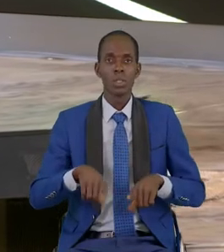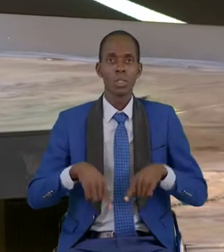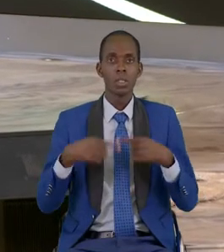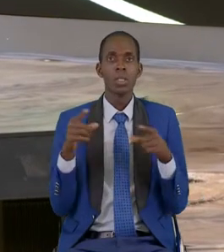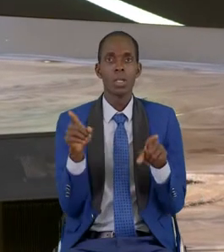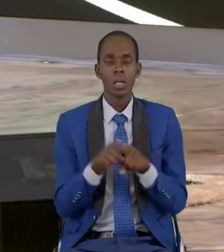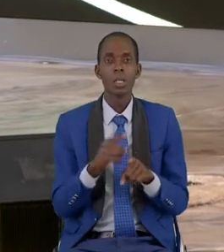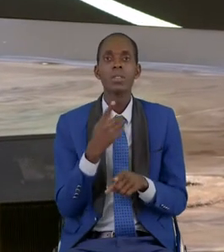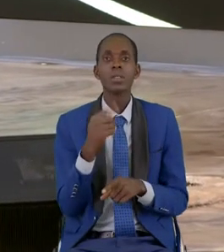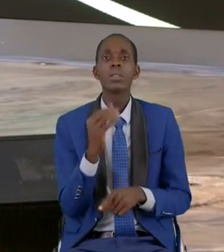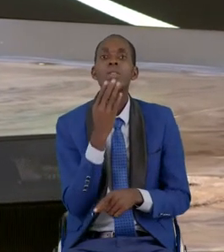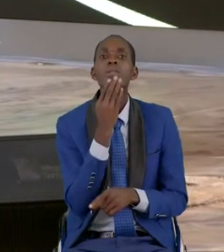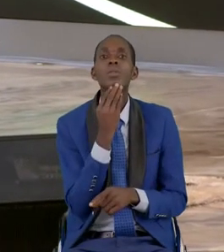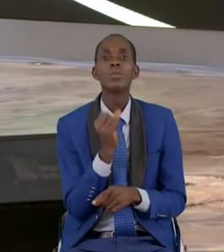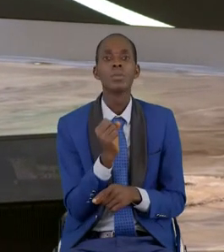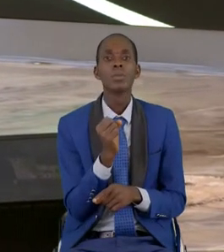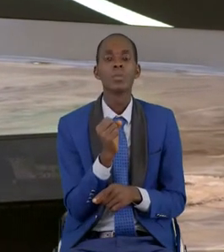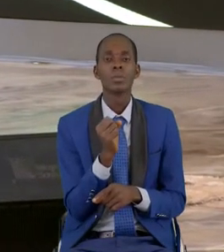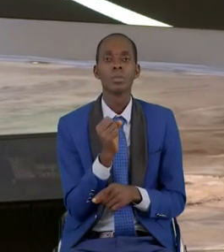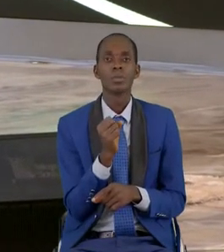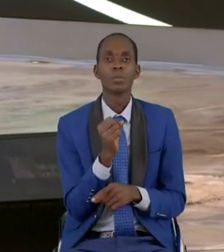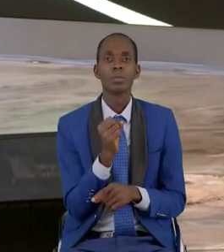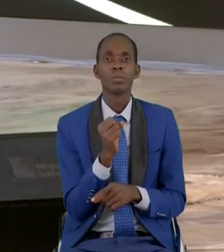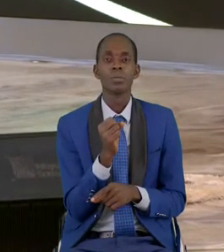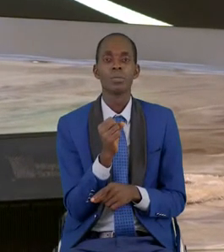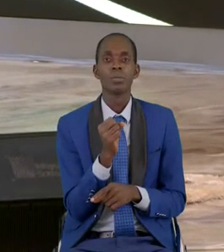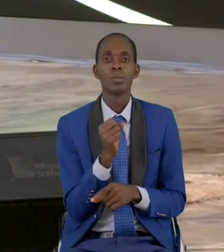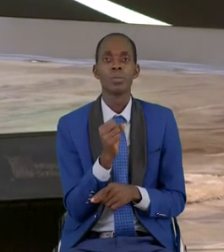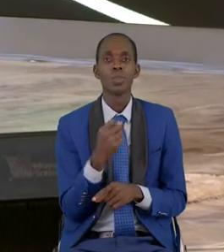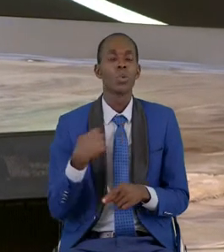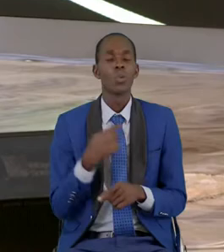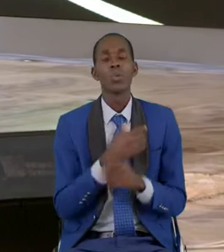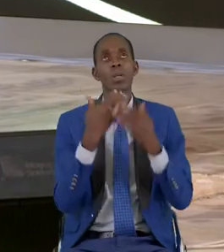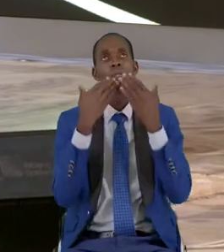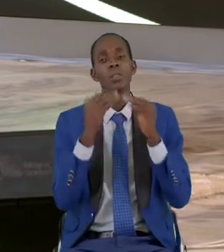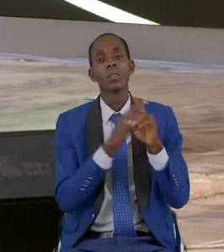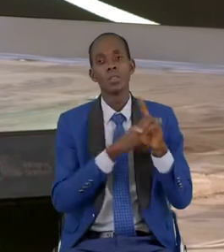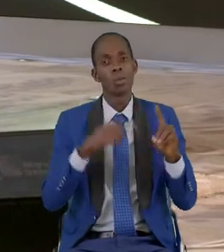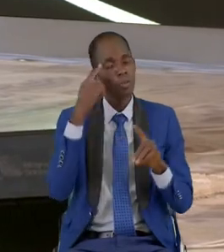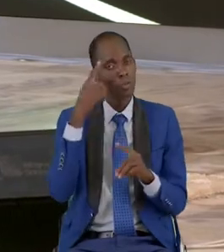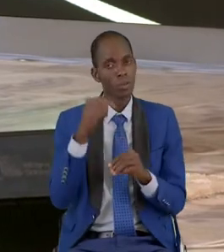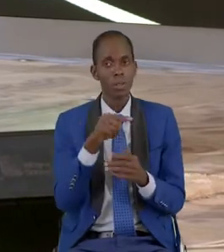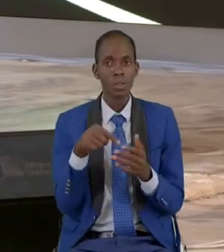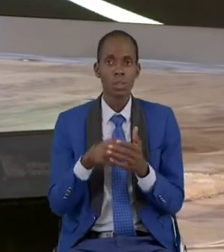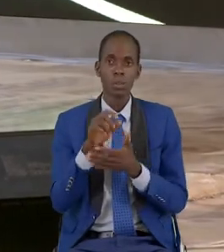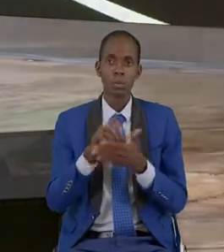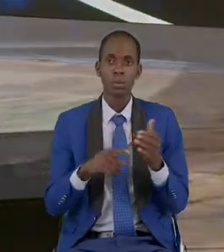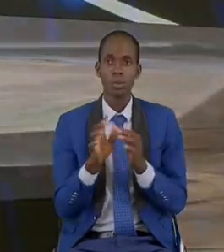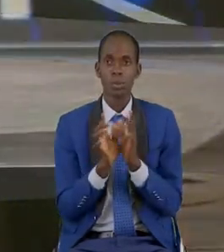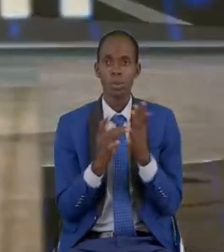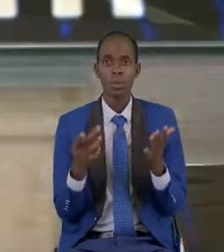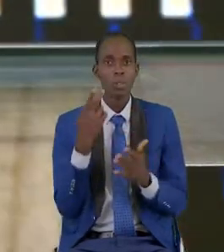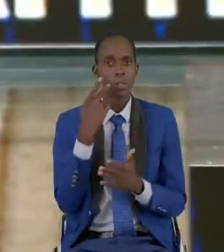do the Jews? We thank the Lord for the passage of scripture we're looking at